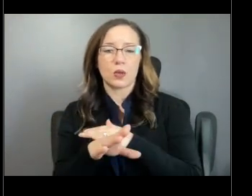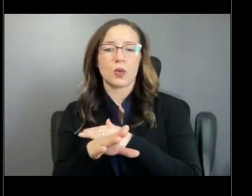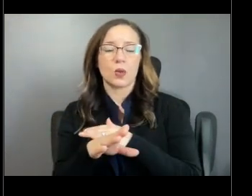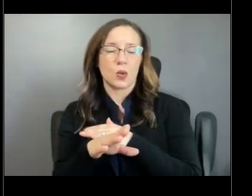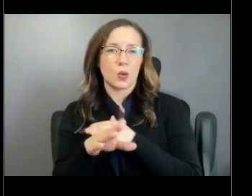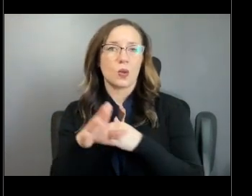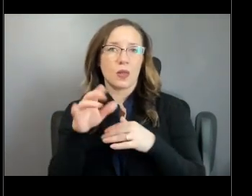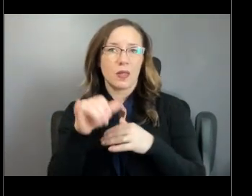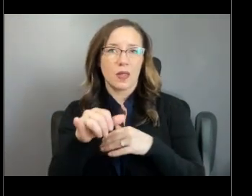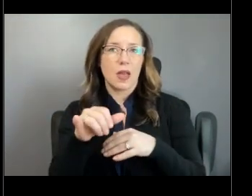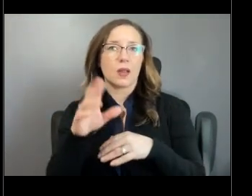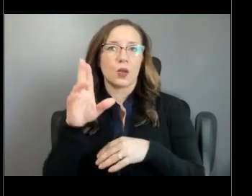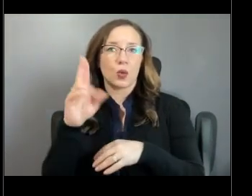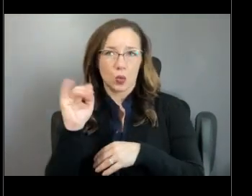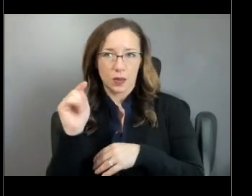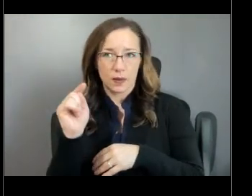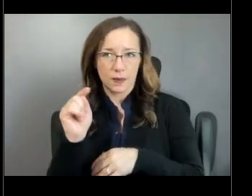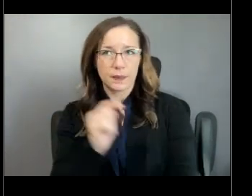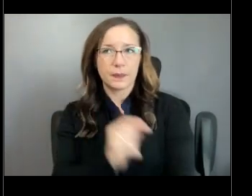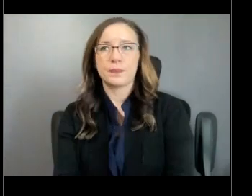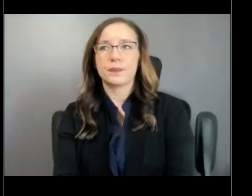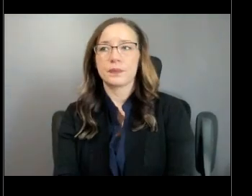unit.